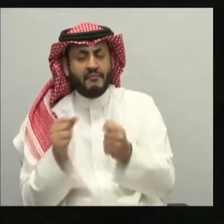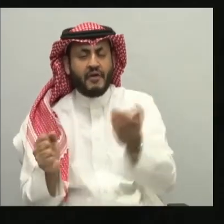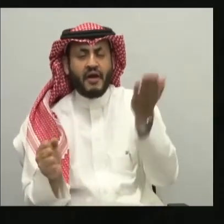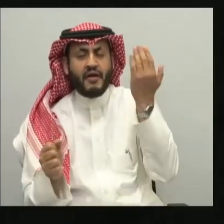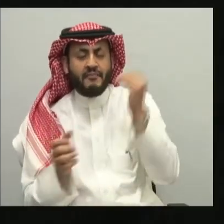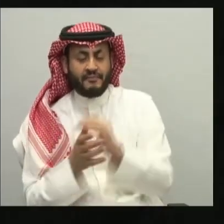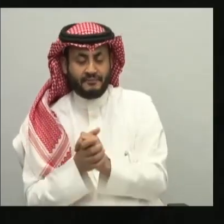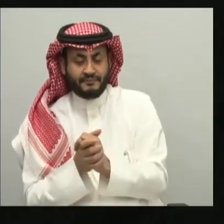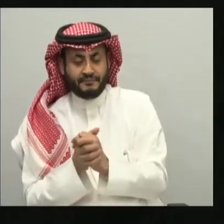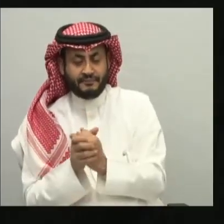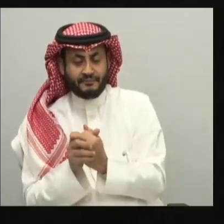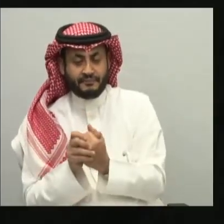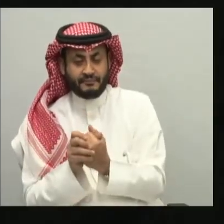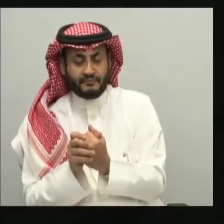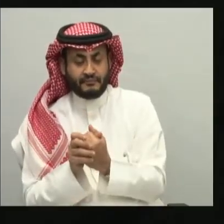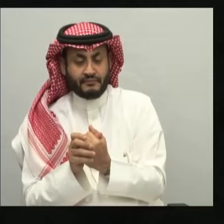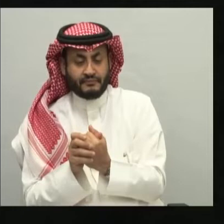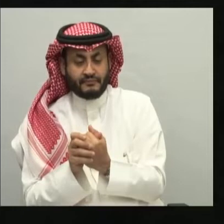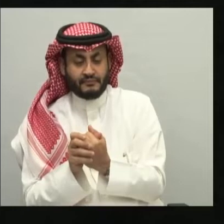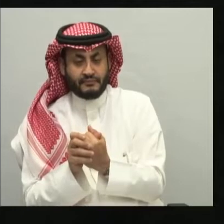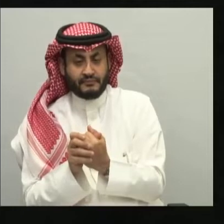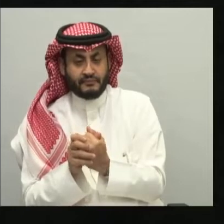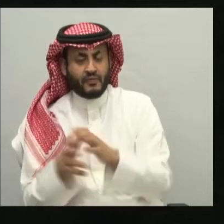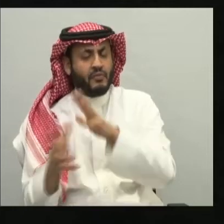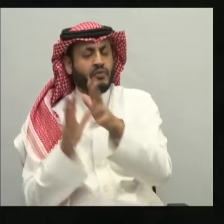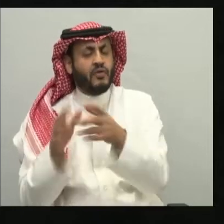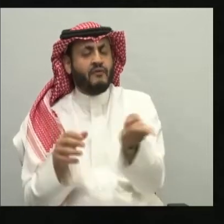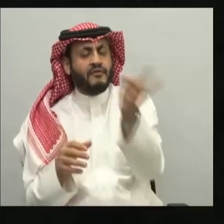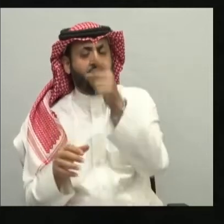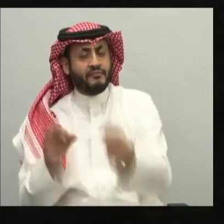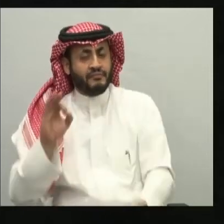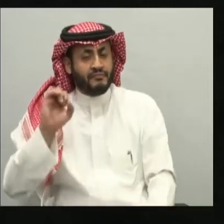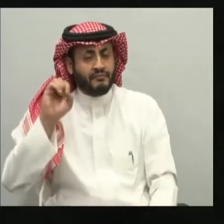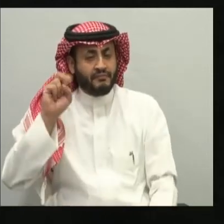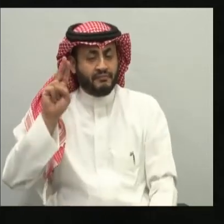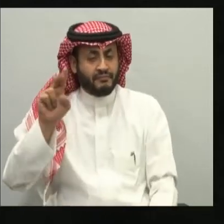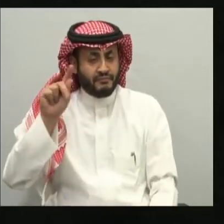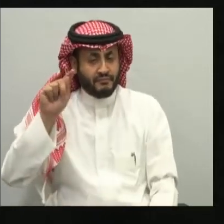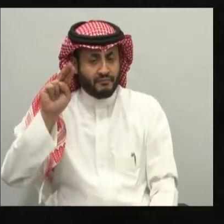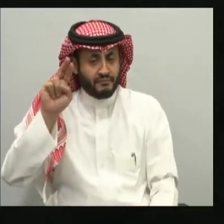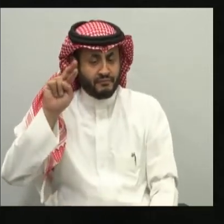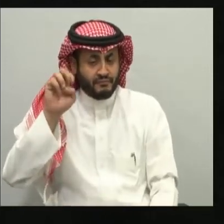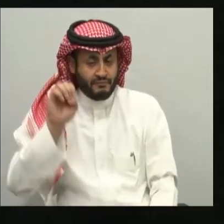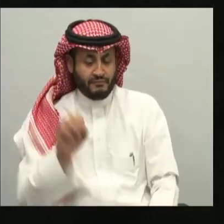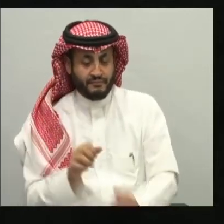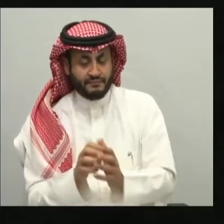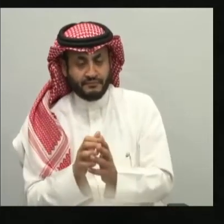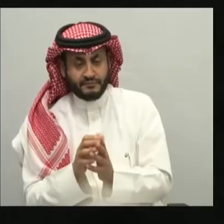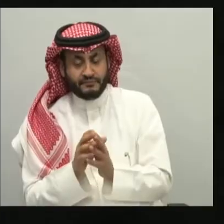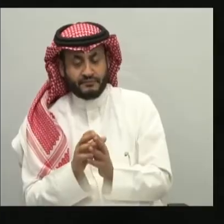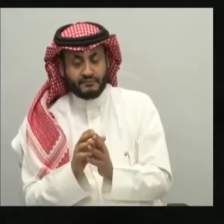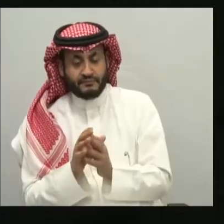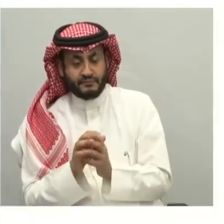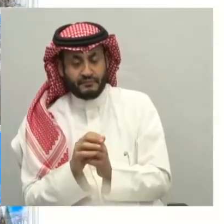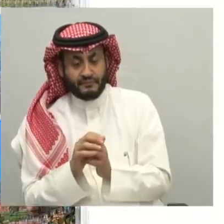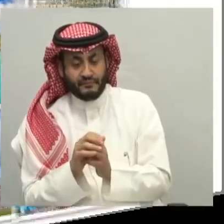last lesson. Since we're talking about the future, going to talk about the things that we are going to do in